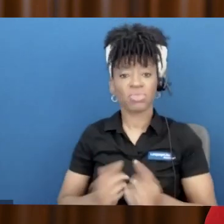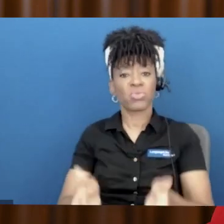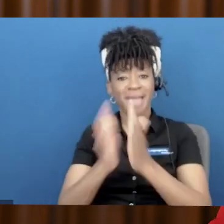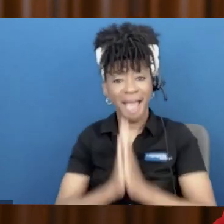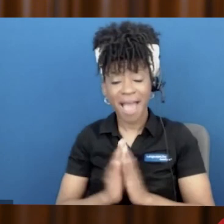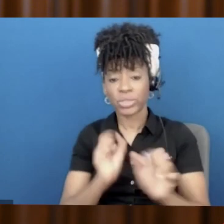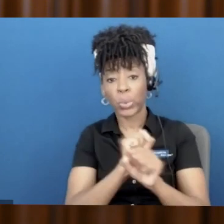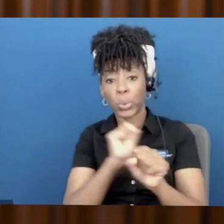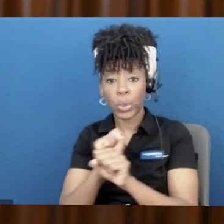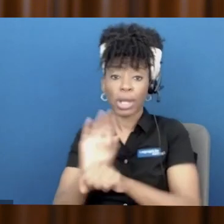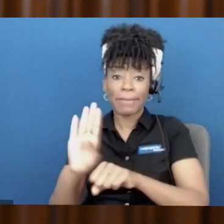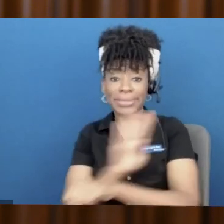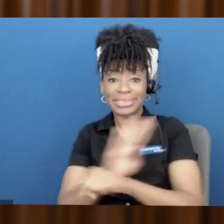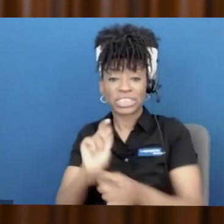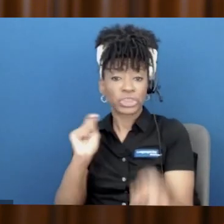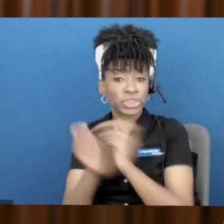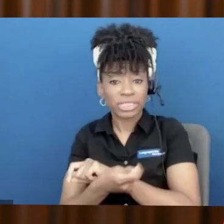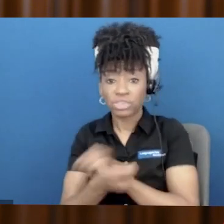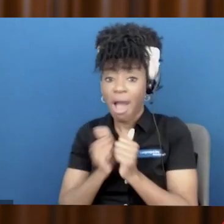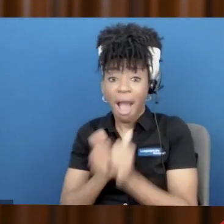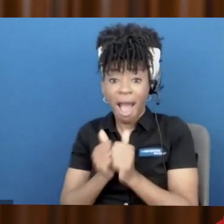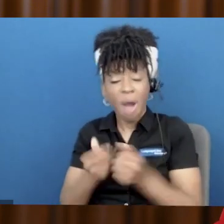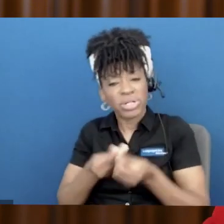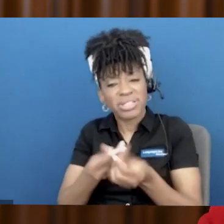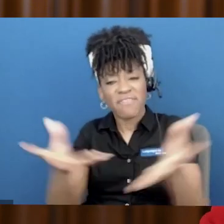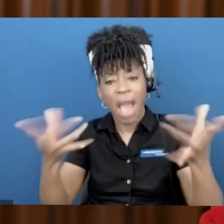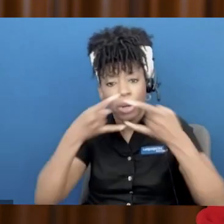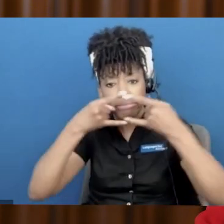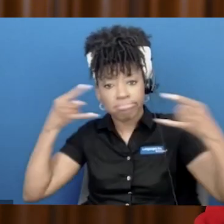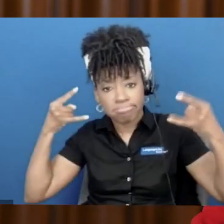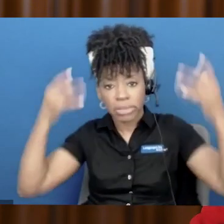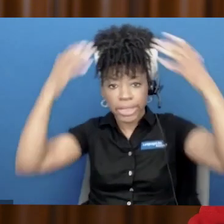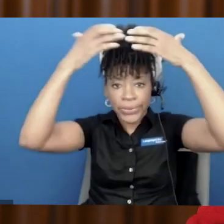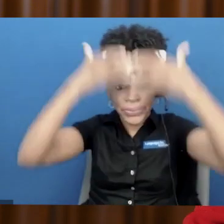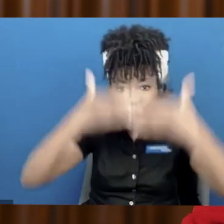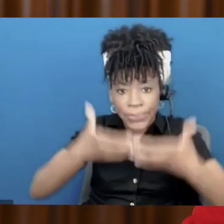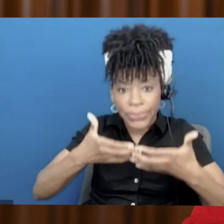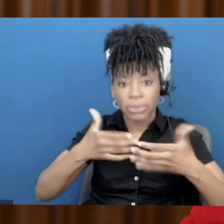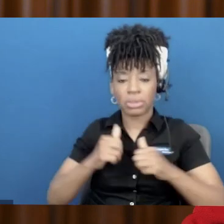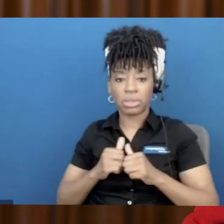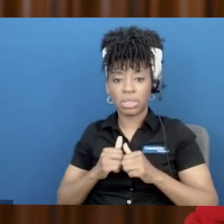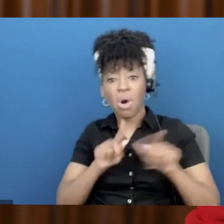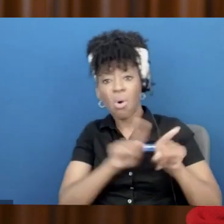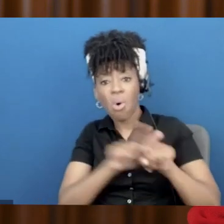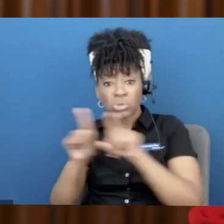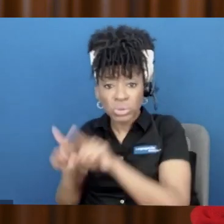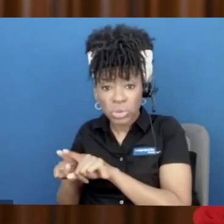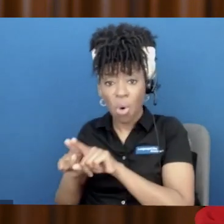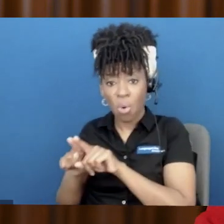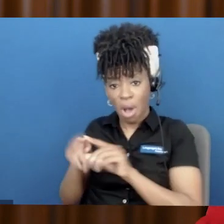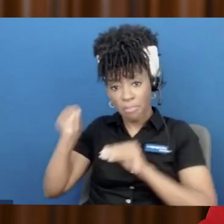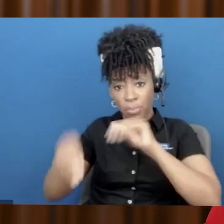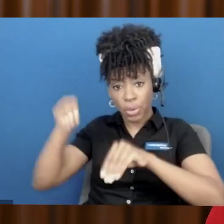employers to change the way they do business by providing personal protective equipment, enabling telecommuting, and retrofitting